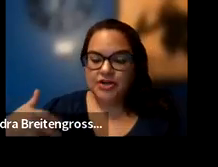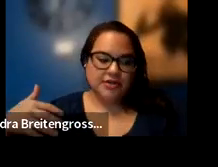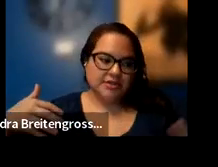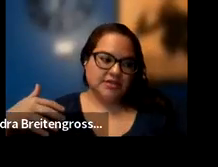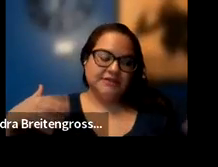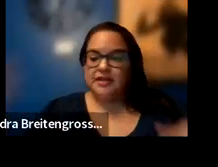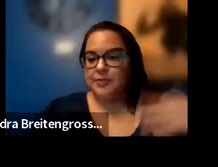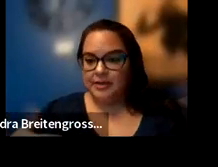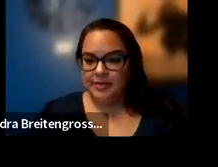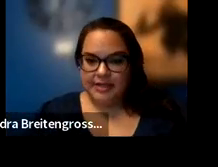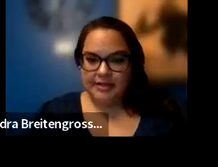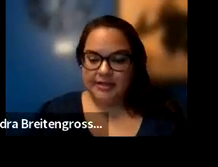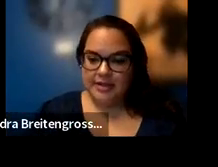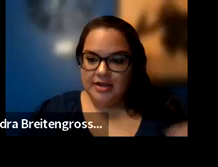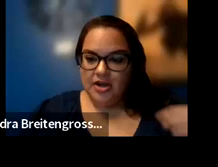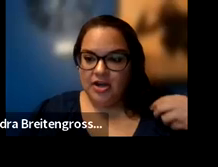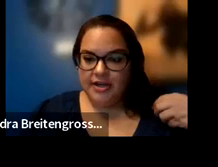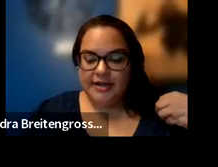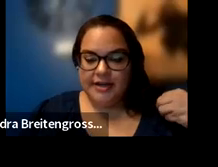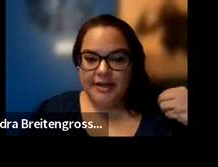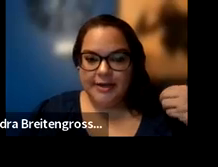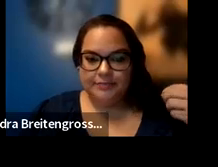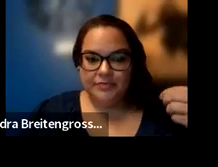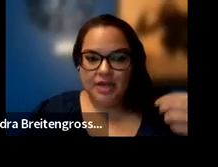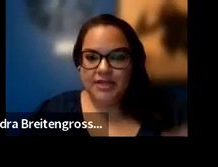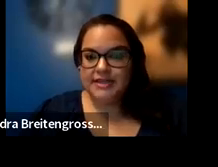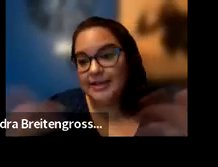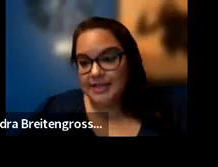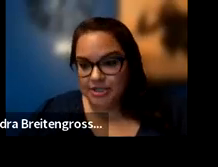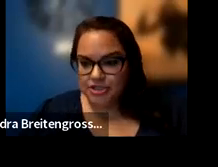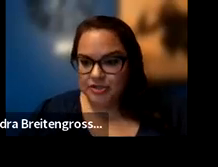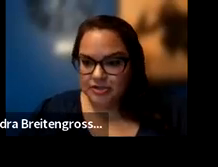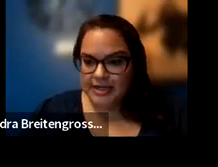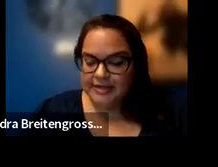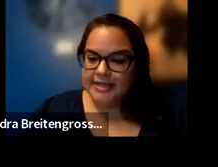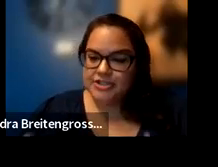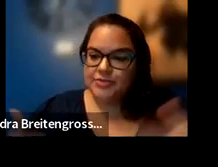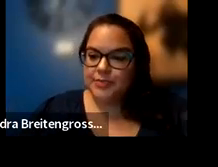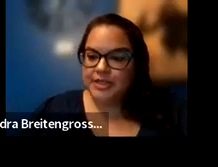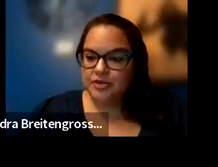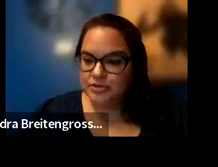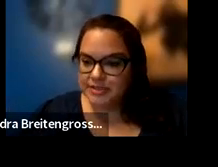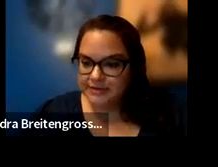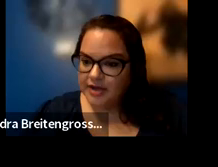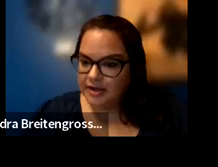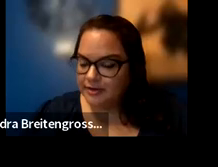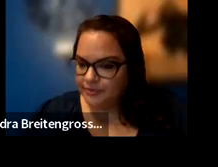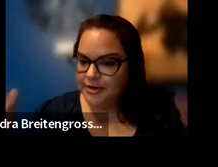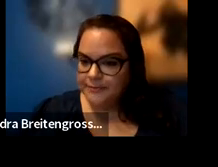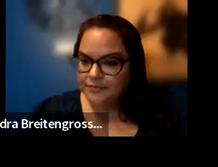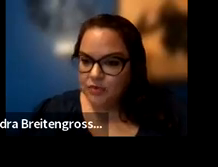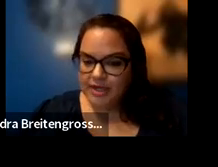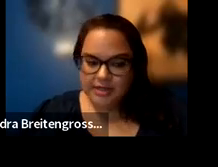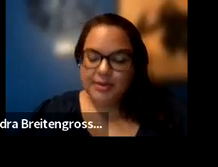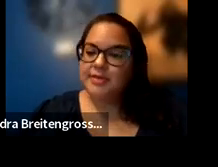SIL start developing a plan on what they think it should look like. It should be inclusive